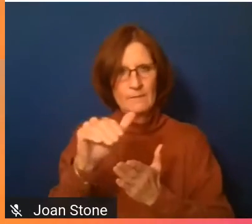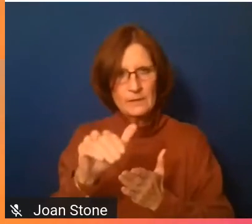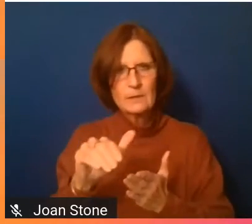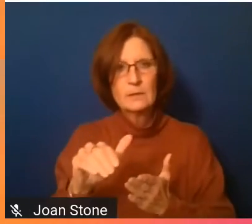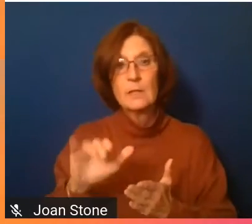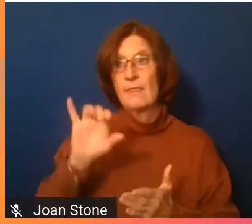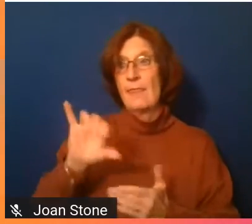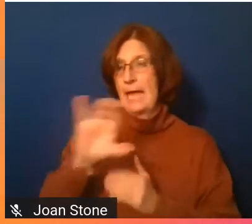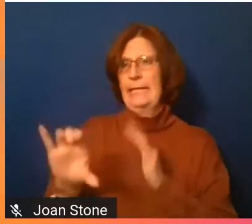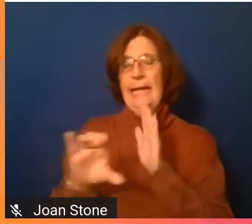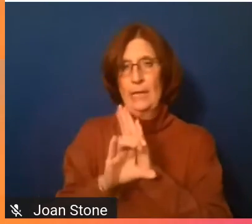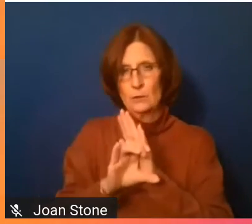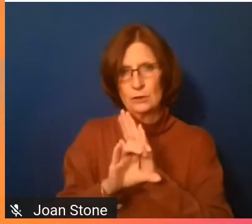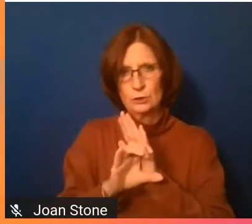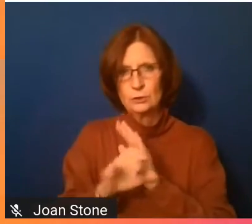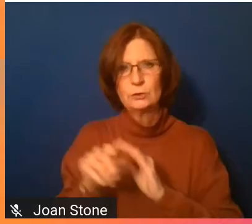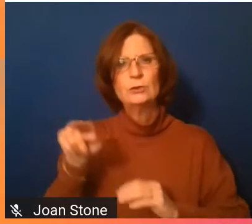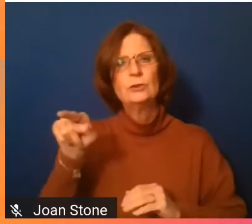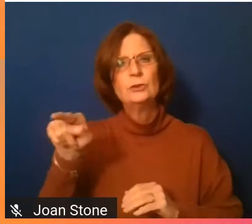with this character,